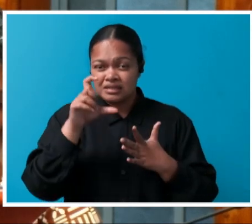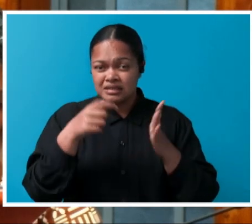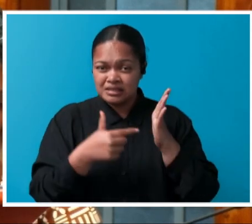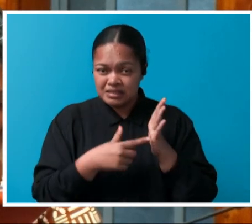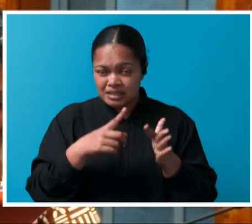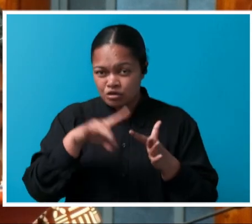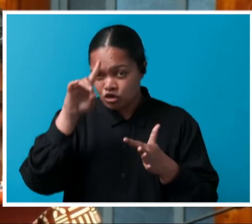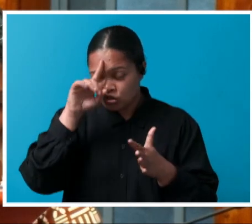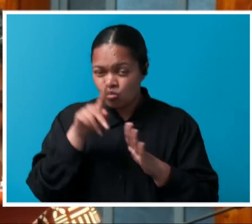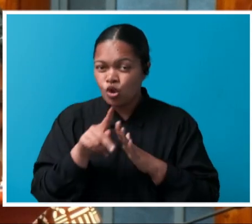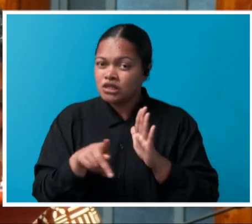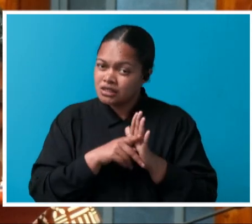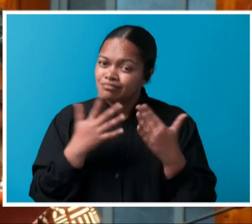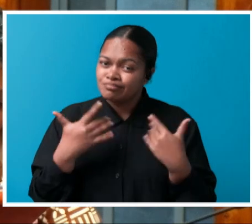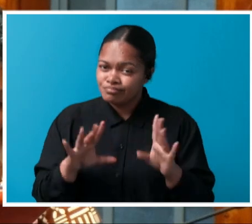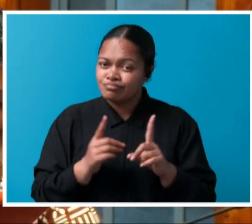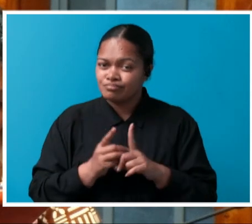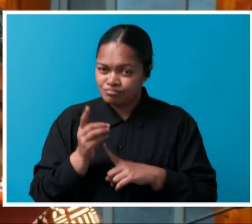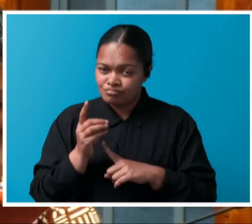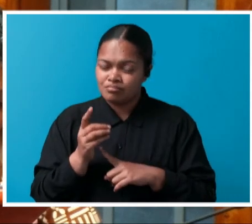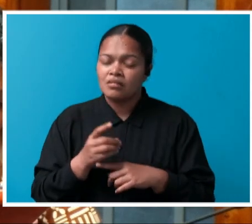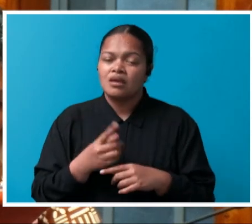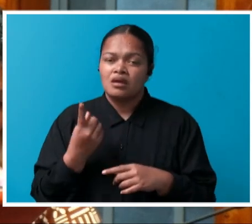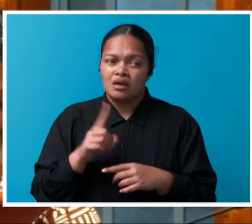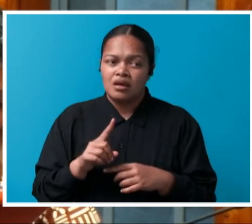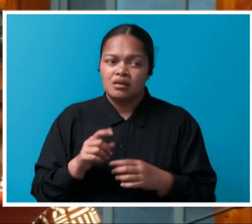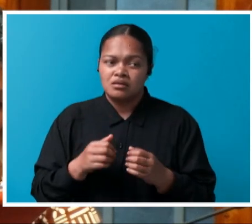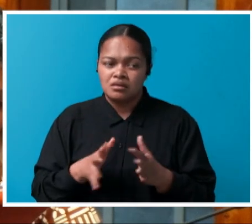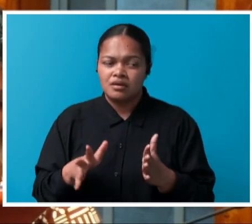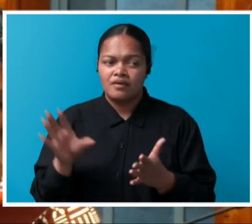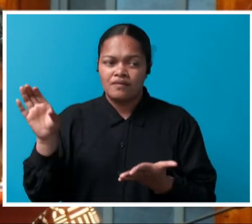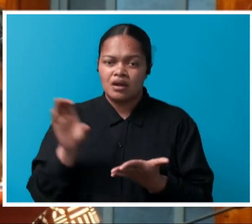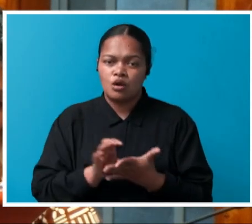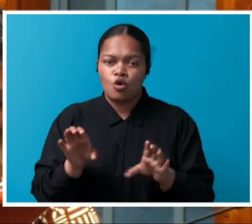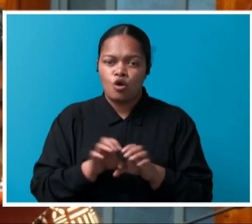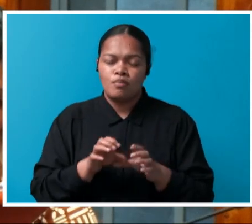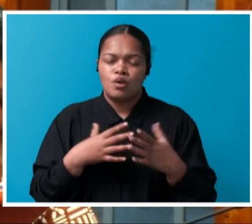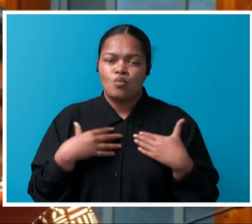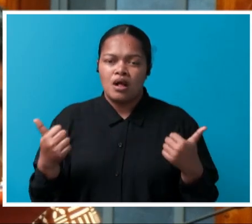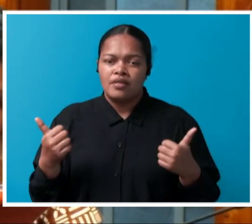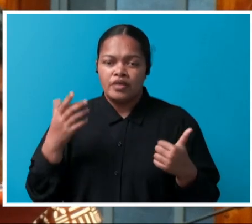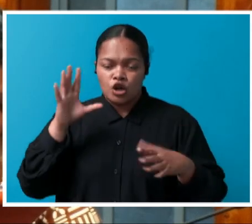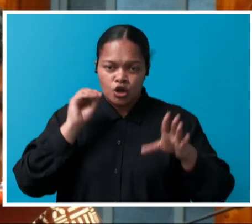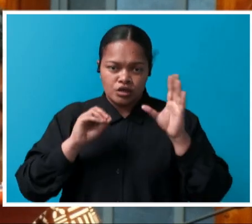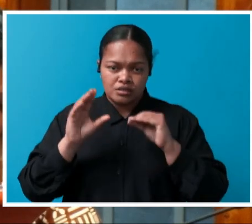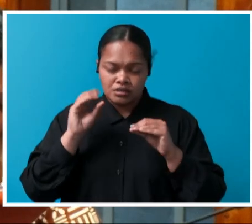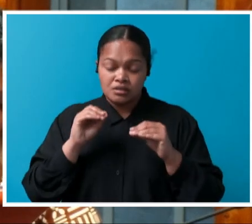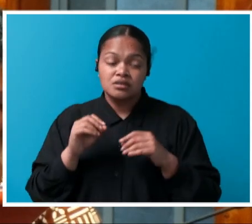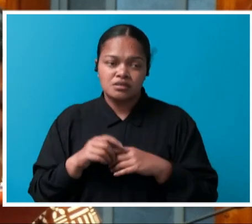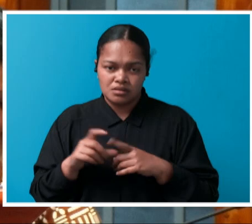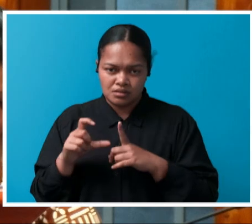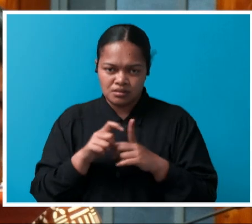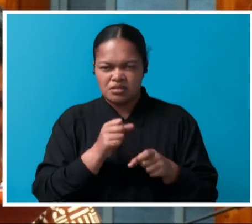education policy has been developed and is initiated, funded by the Commonwealth of Learning, which will define the Ministry's general